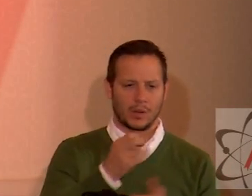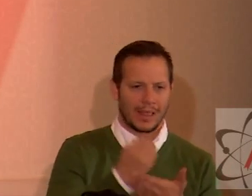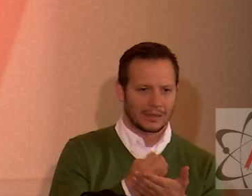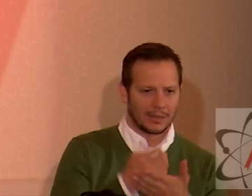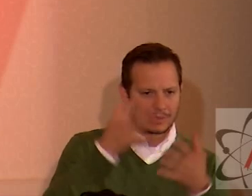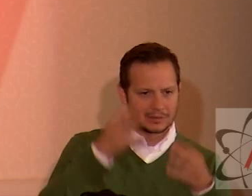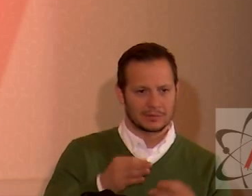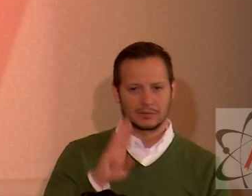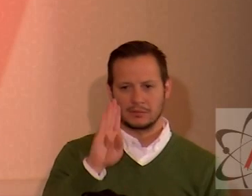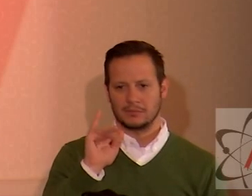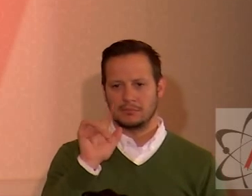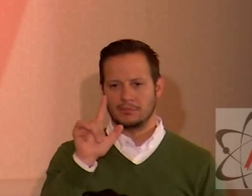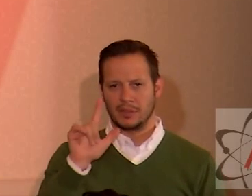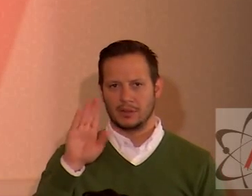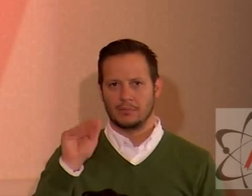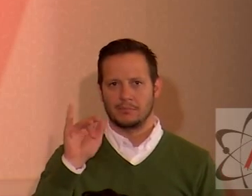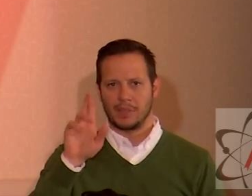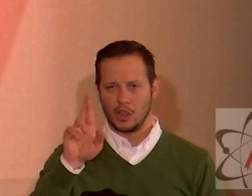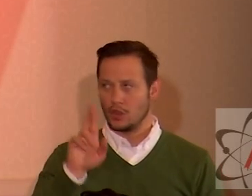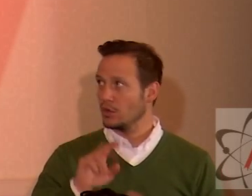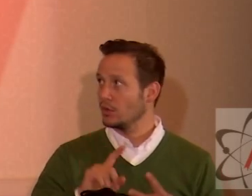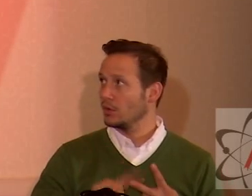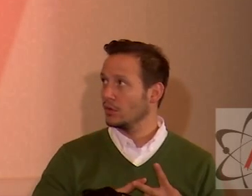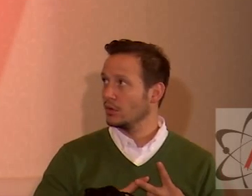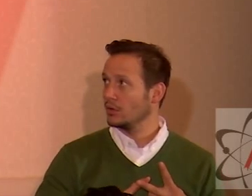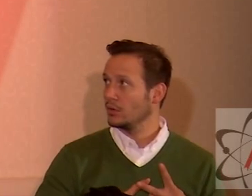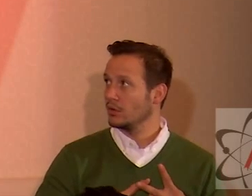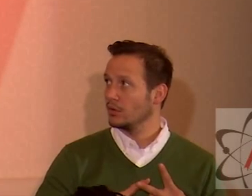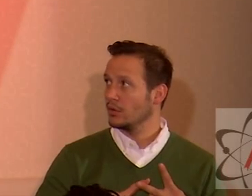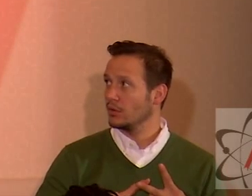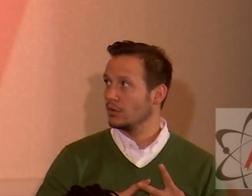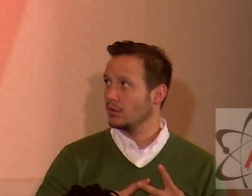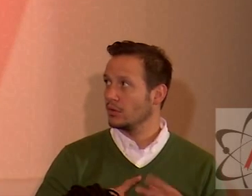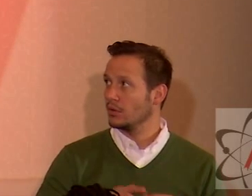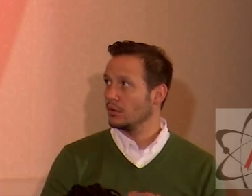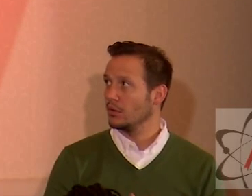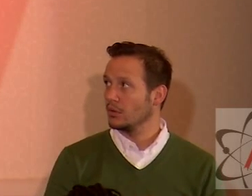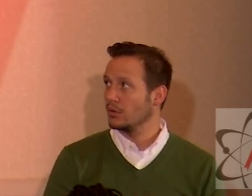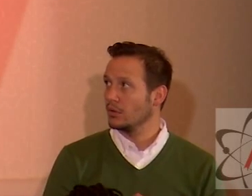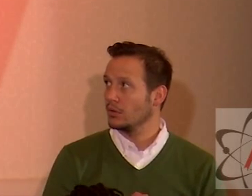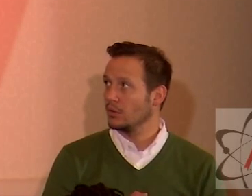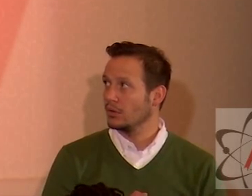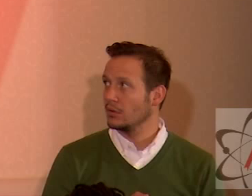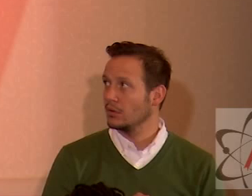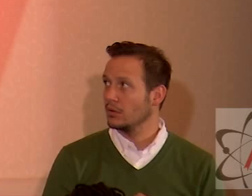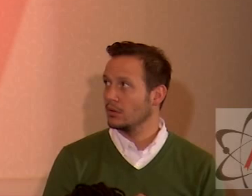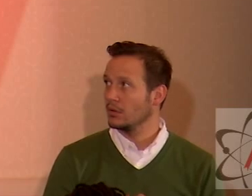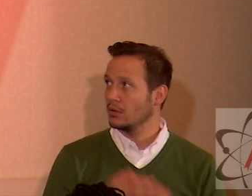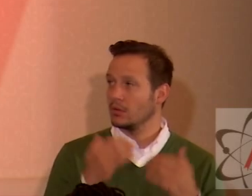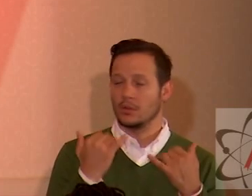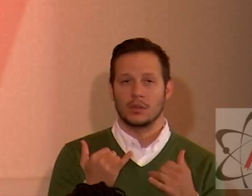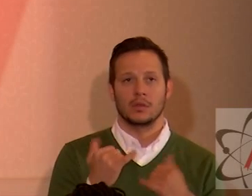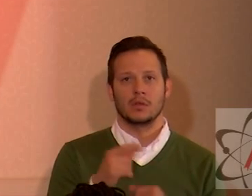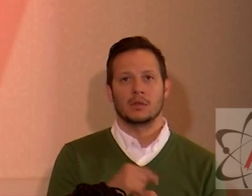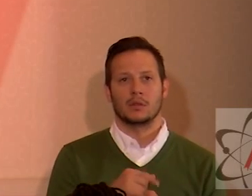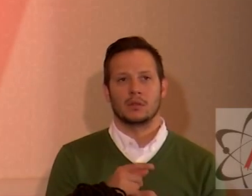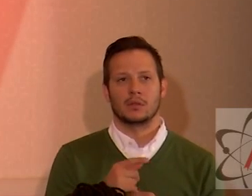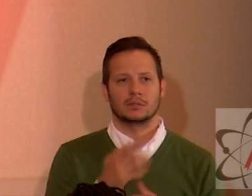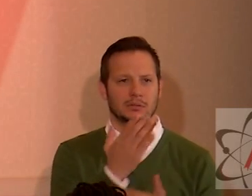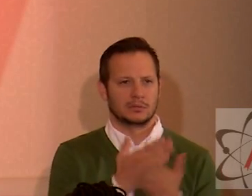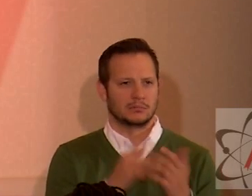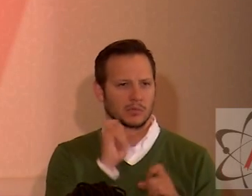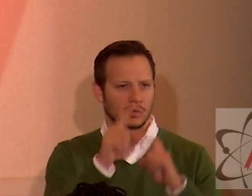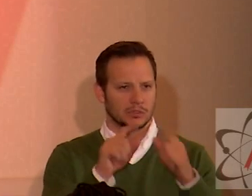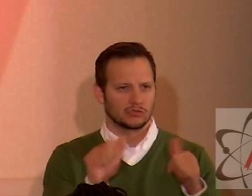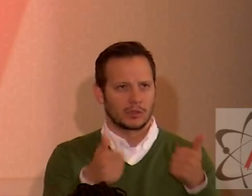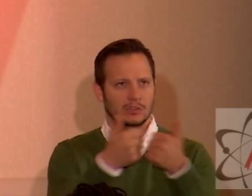the great Bill Baird, who's still with us, still speaking. You're today asking some of the most challenging questions of